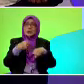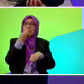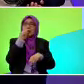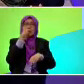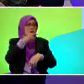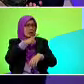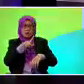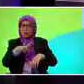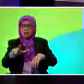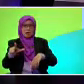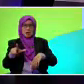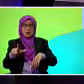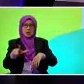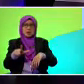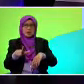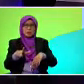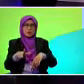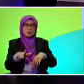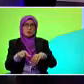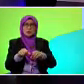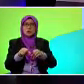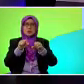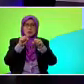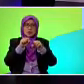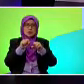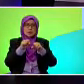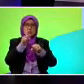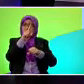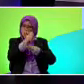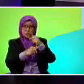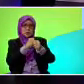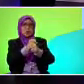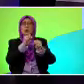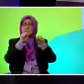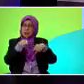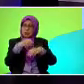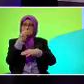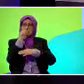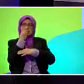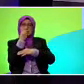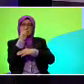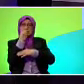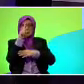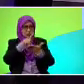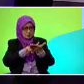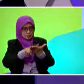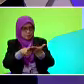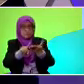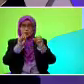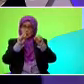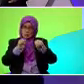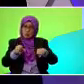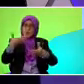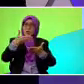like the one on on the table here. you can see only after a few days there are molds growing on it. So that's why Jay did